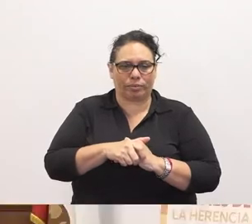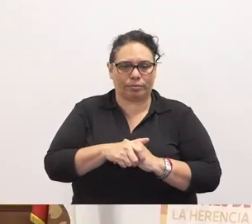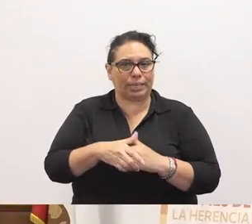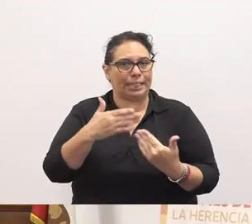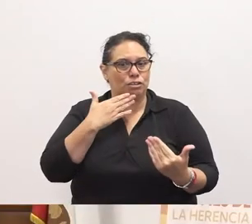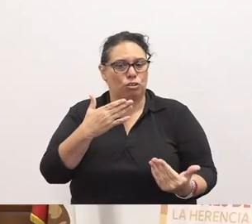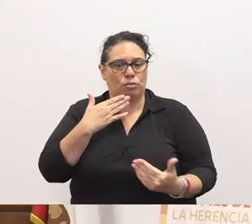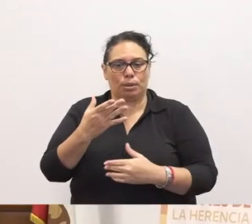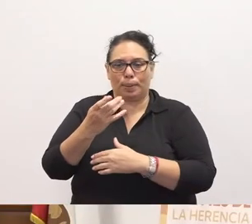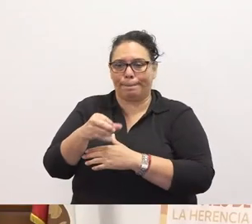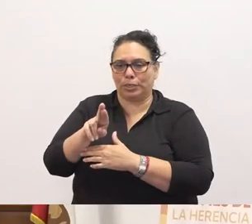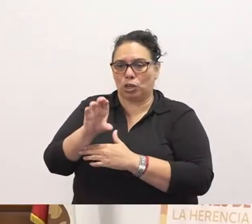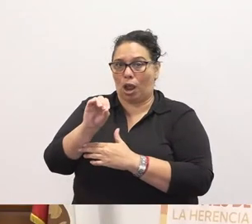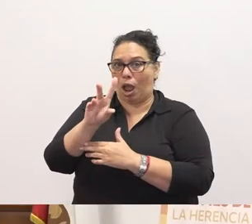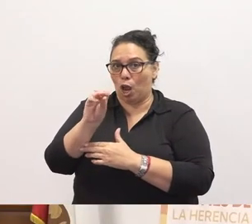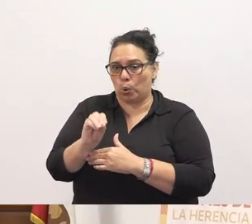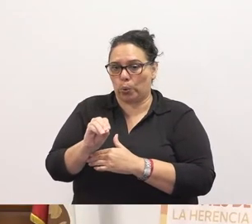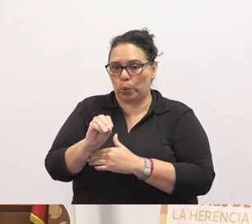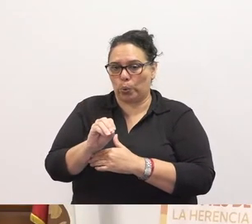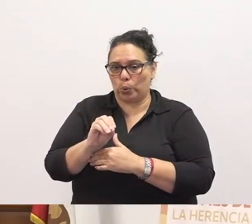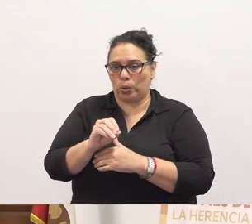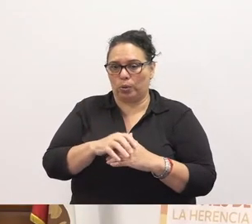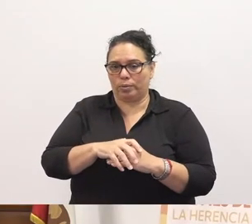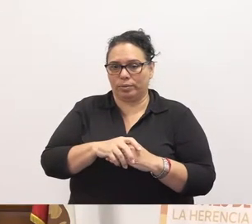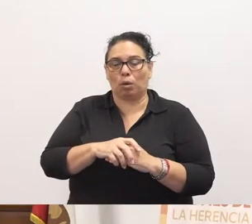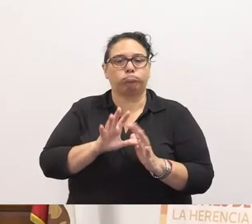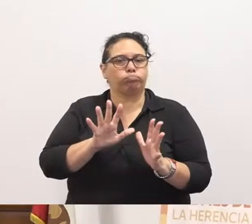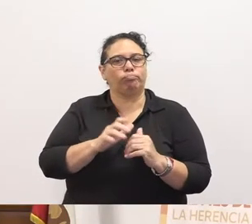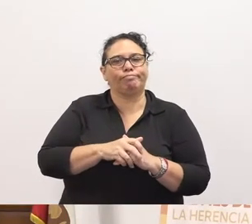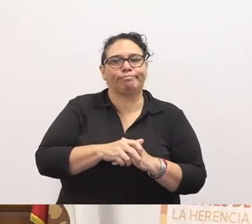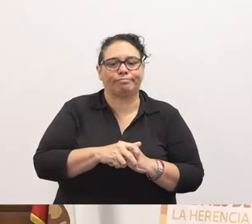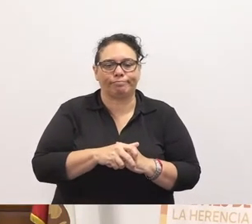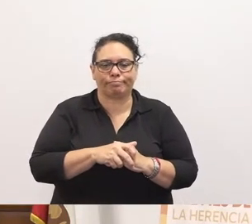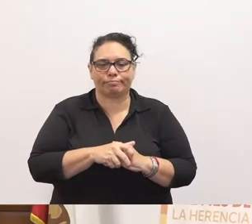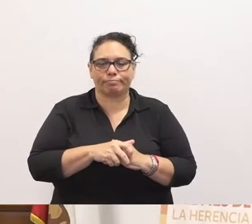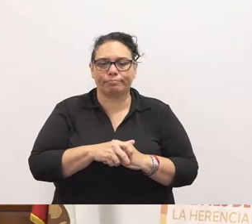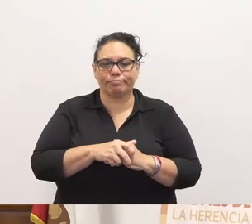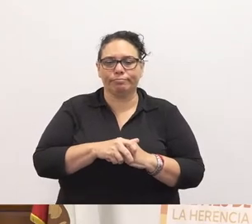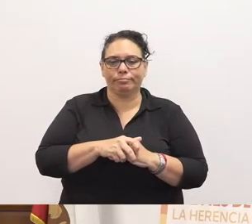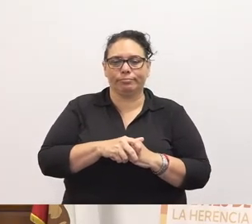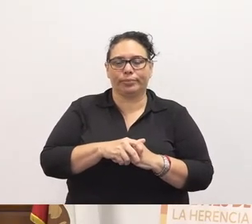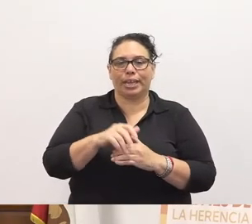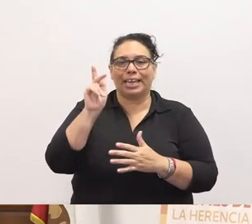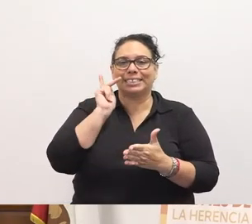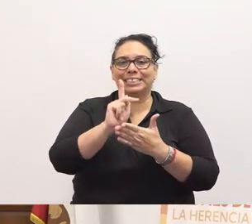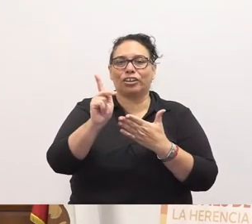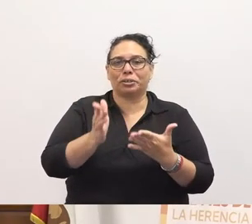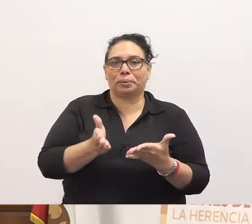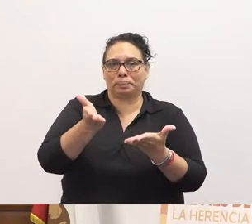Thank you. Mr. Otto, you have your light on? No, sorry. No? Okay. Madam Secretary?